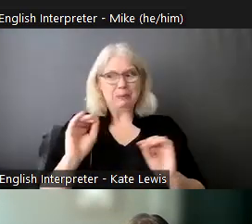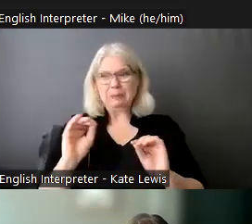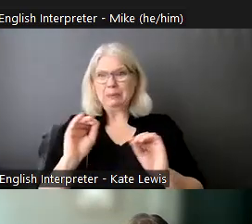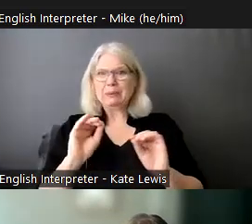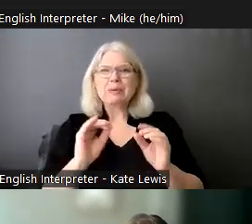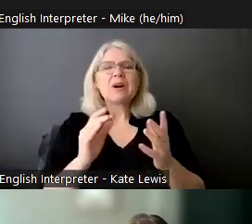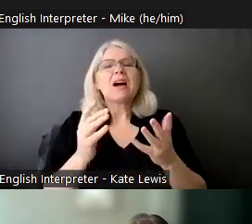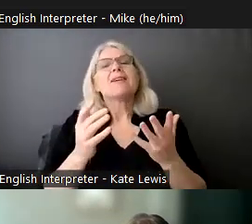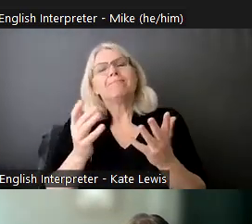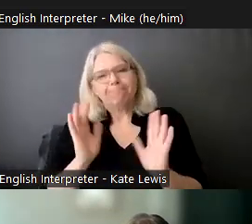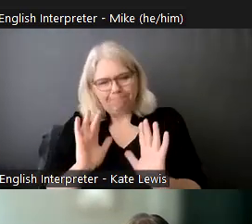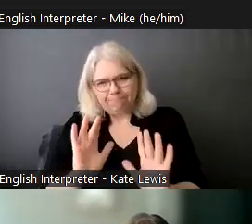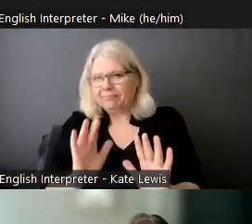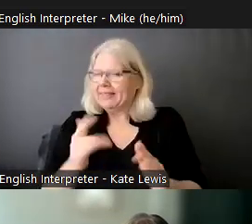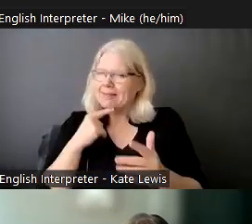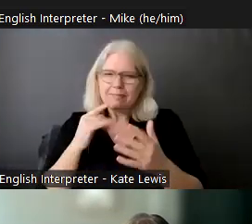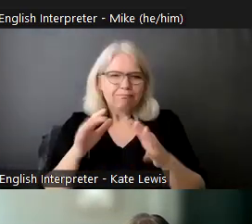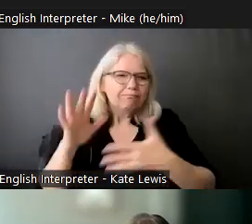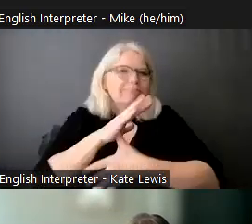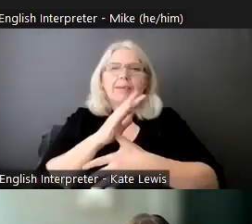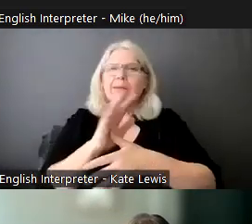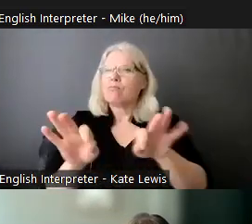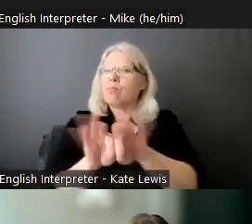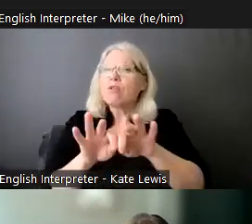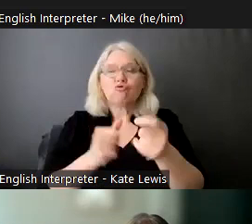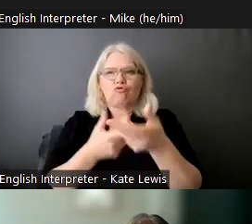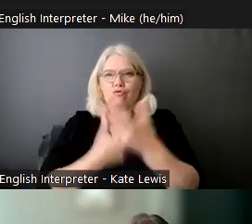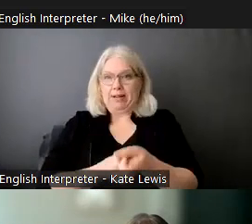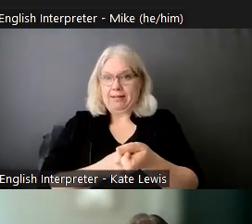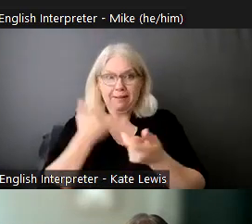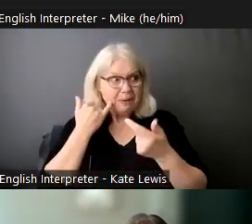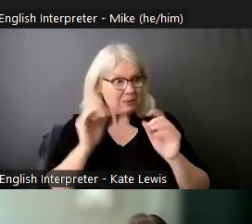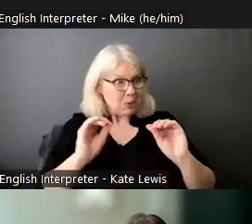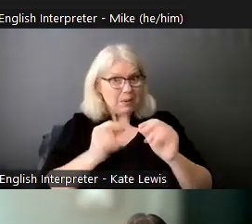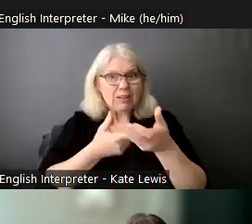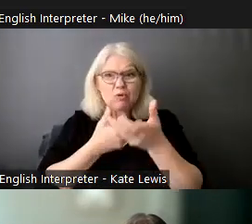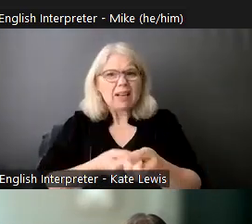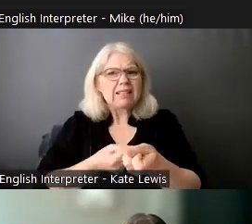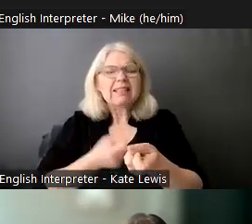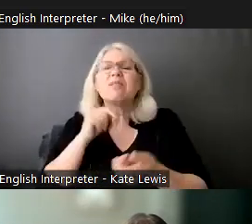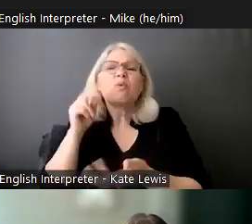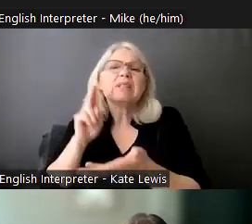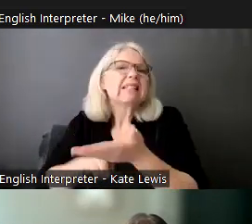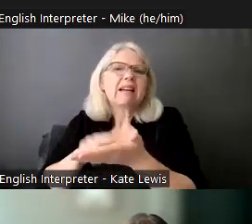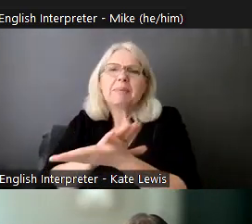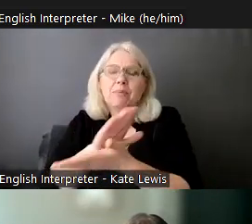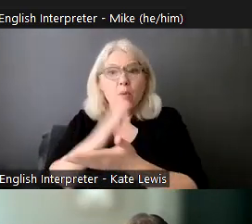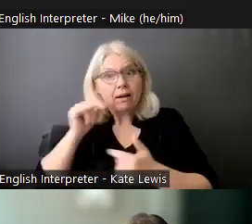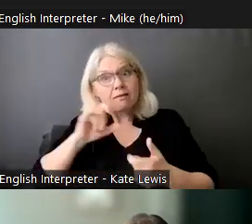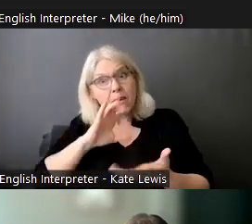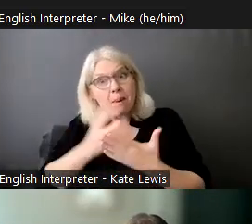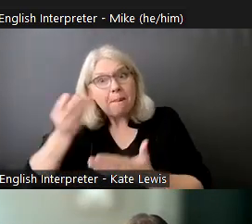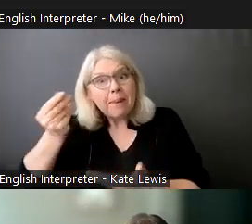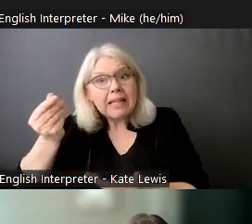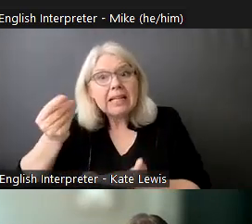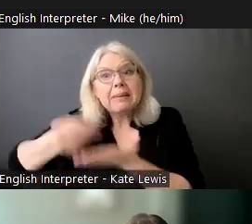somebody into a role that you don't feel comfortable having in that role, especially when we're talking about money and finances, because it is